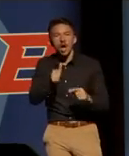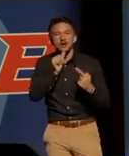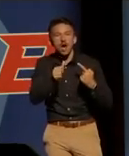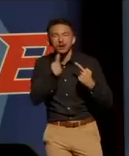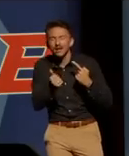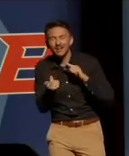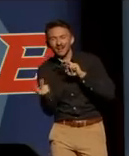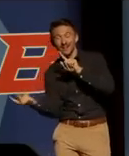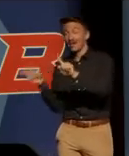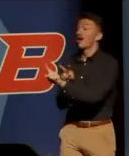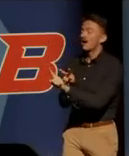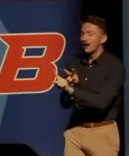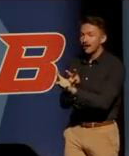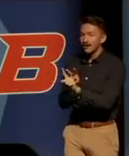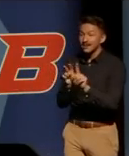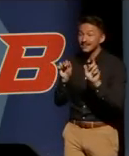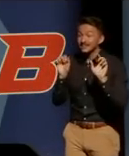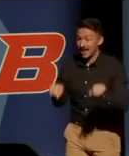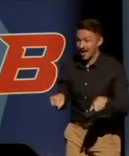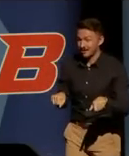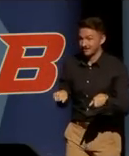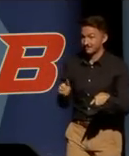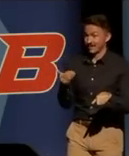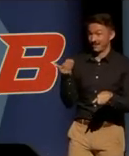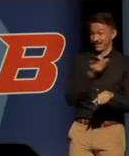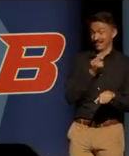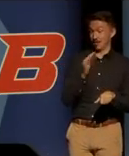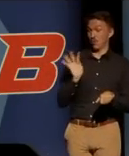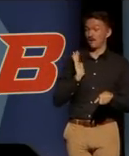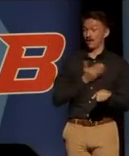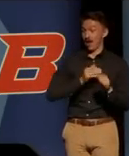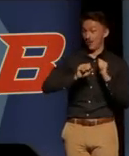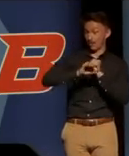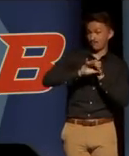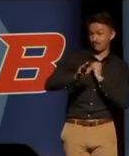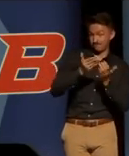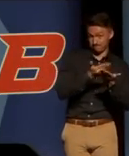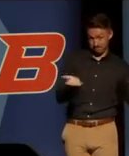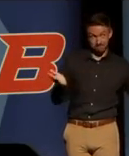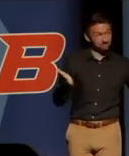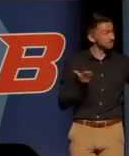moment to watch one of the products of this incredible work.